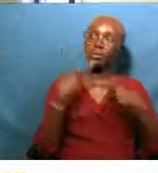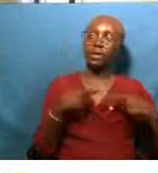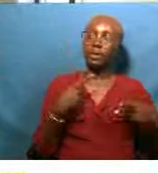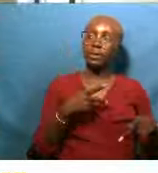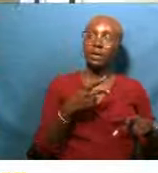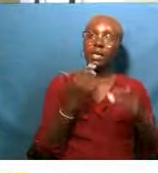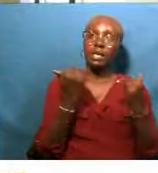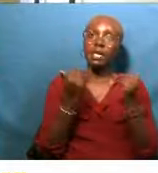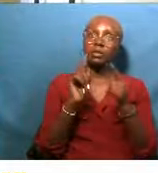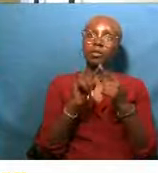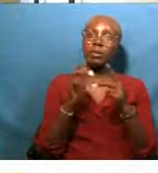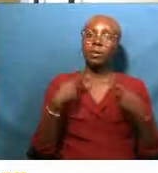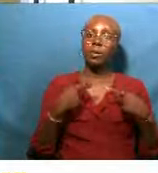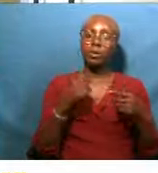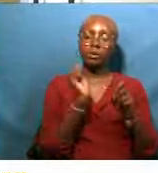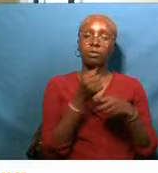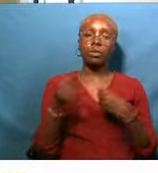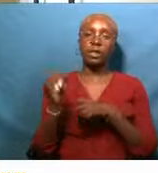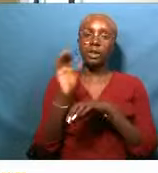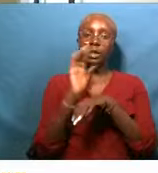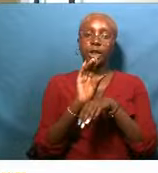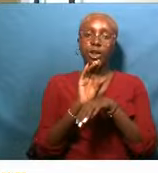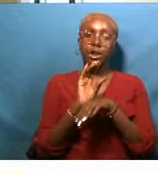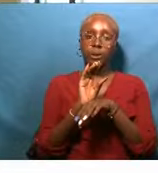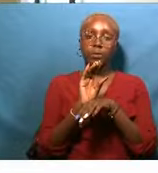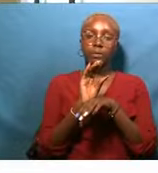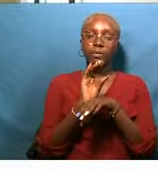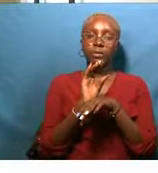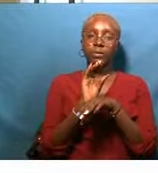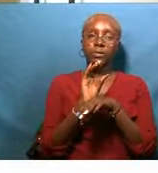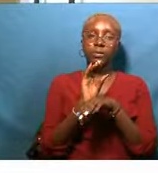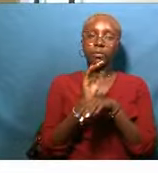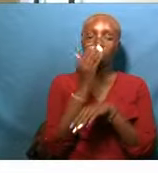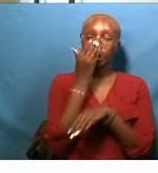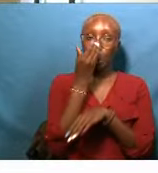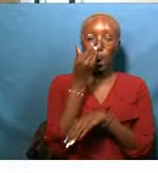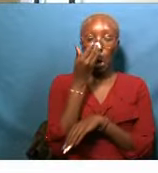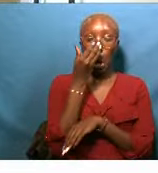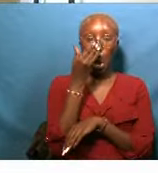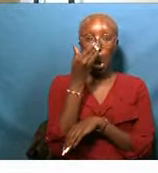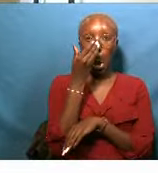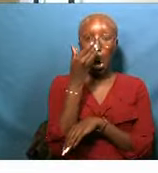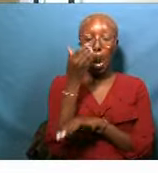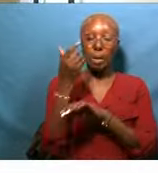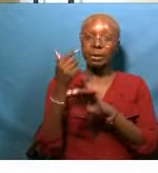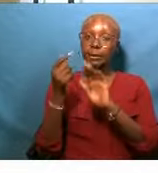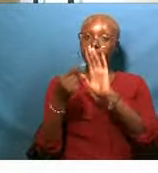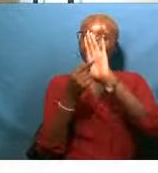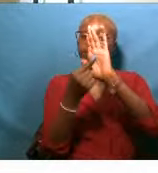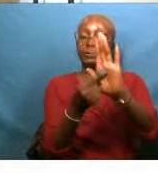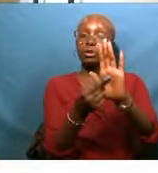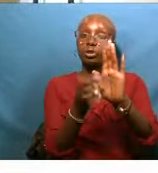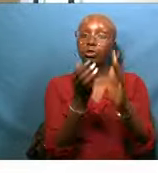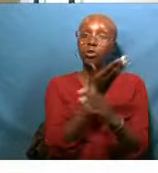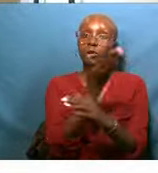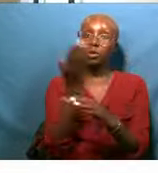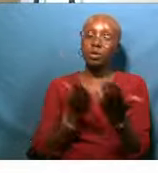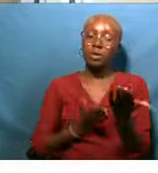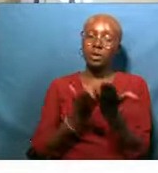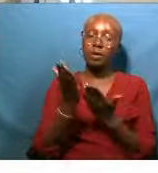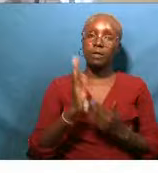Now to the people of All Saints Cathedral Archdeaconry, I present to you this your